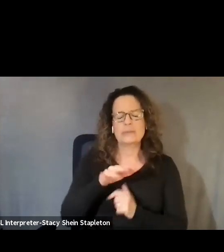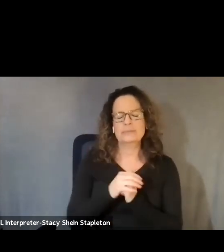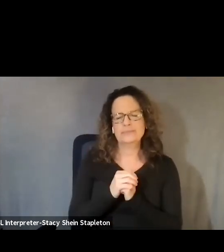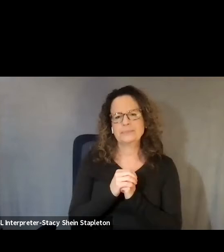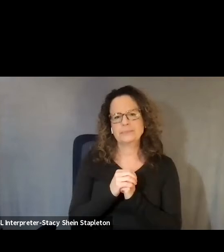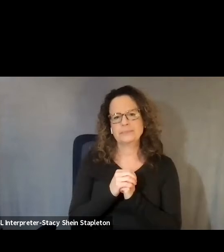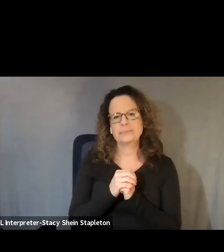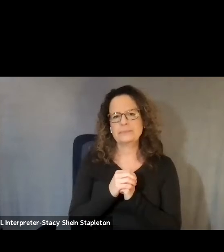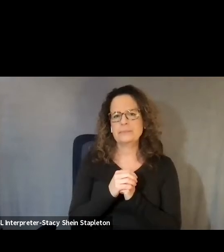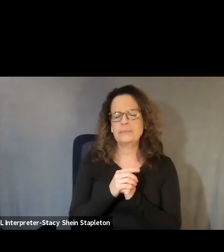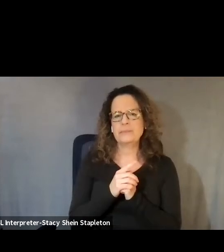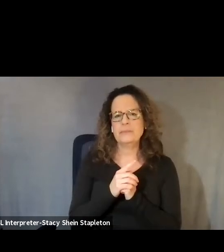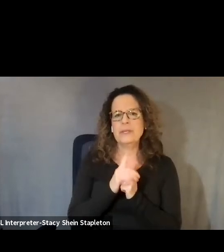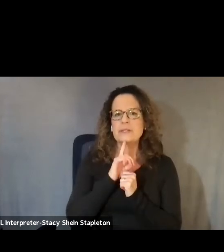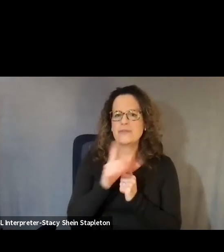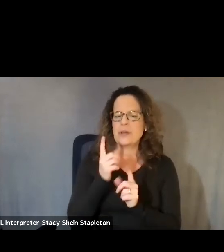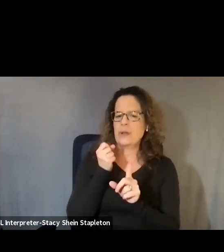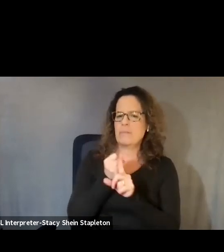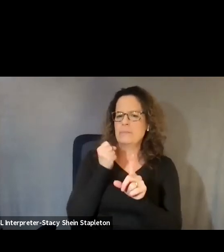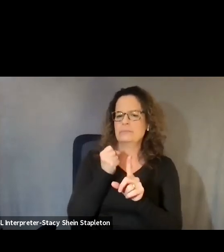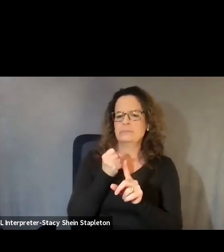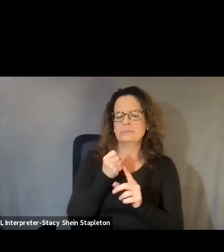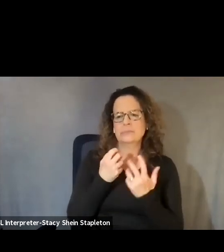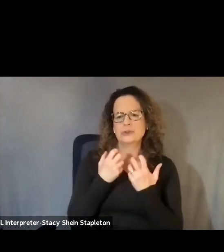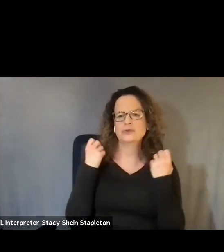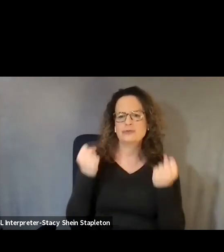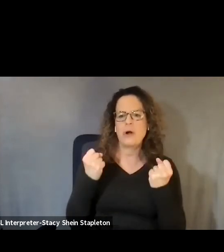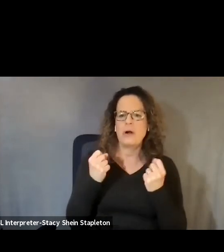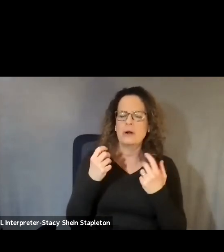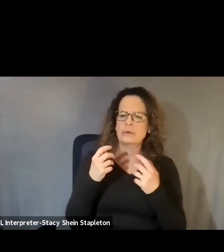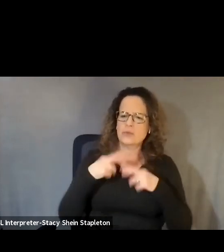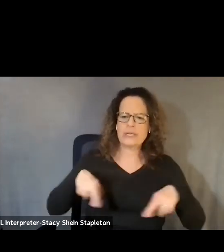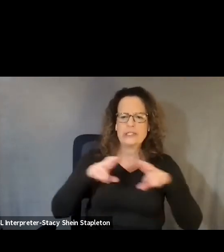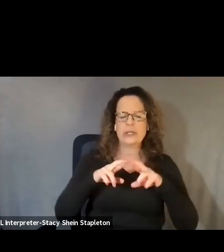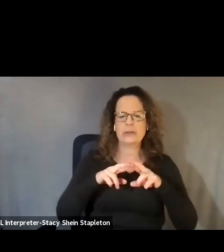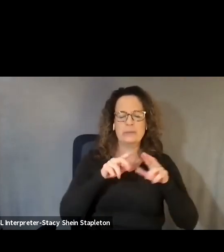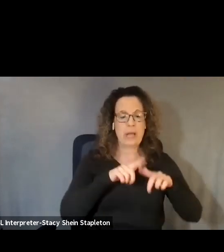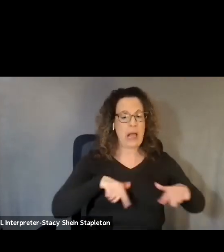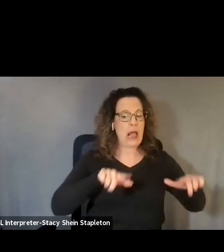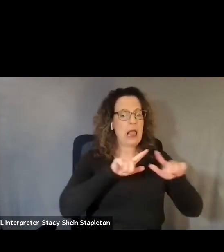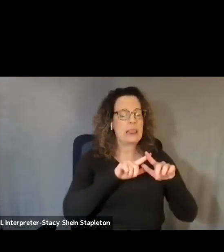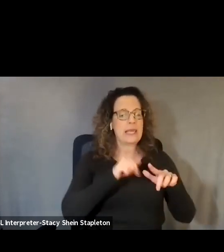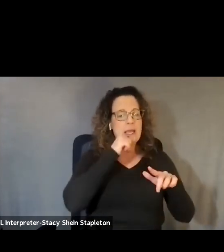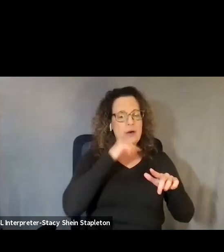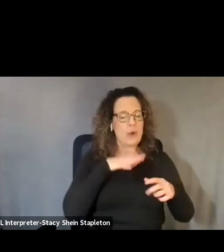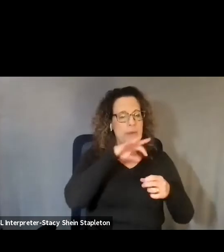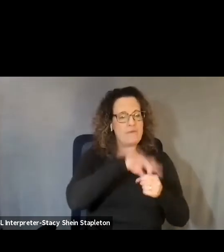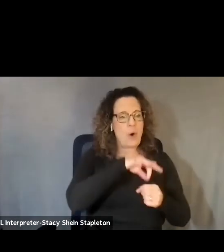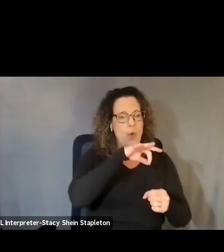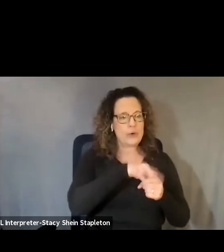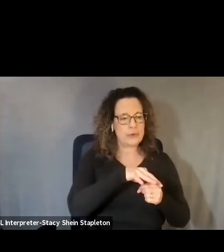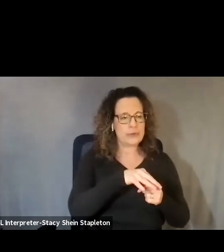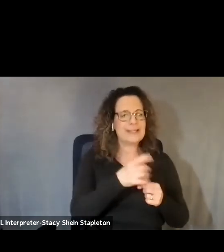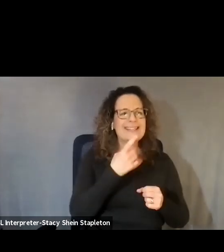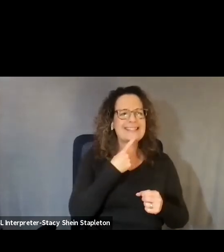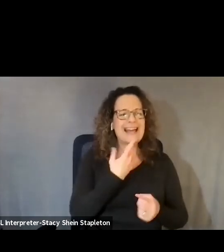And it's a very powerful region. The League of Women Voters, it has in its name voters.